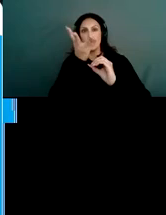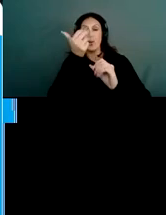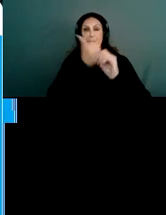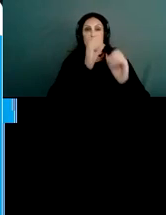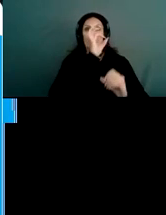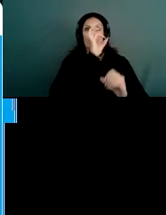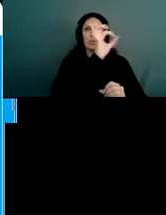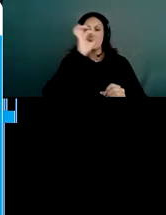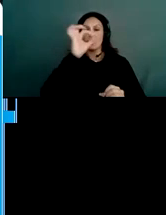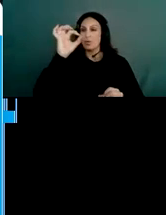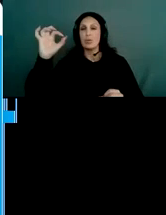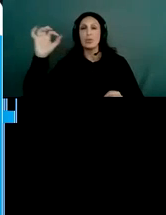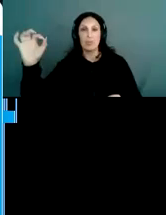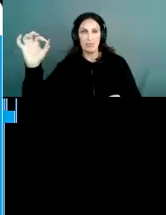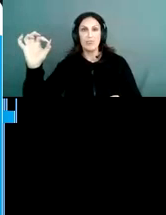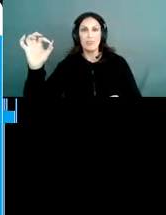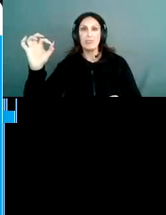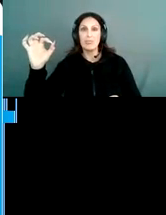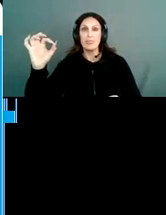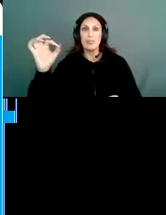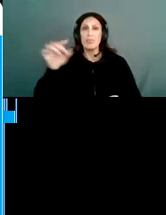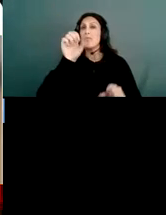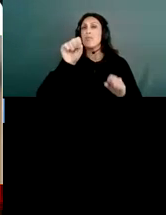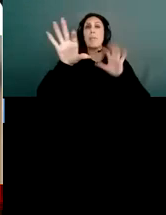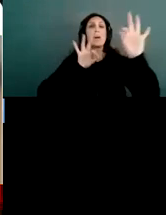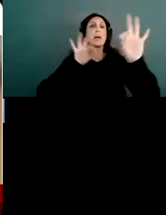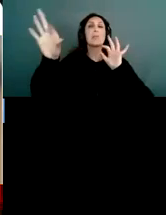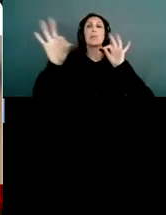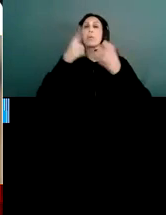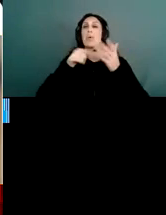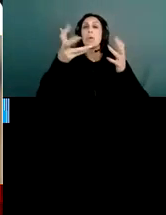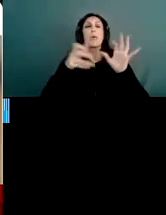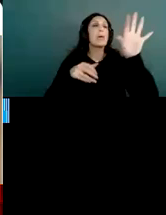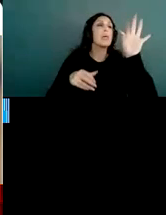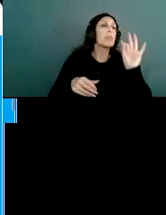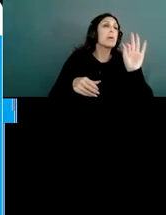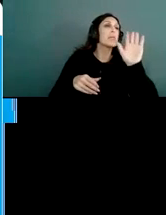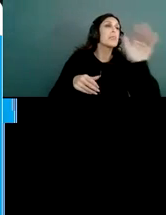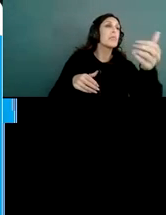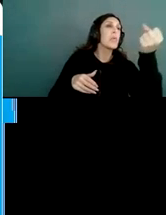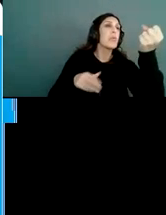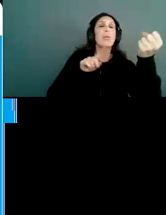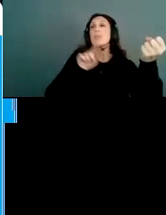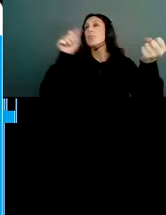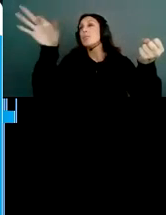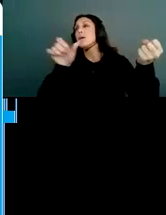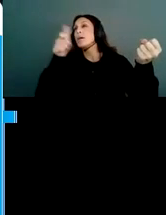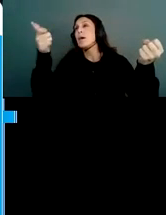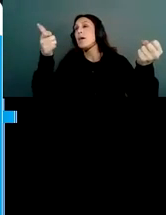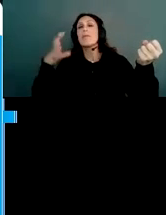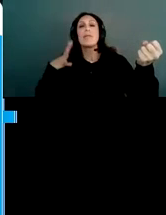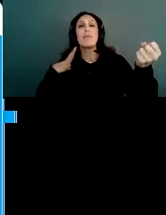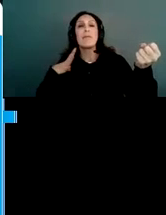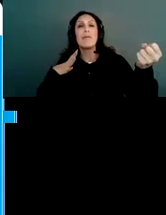Students can choose to work on any of the activities. After students complete all units in an activity, the icon will change to a